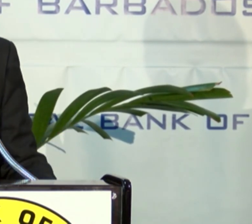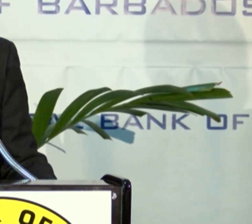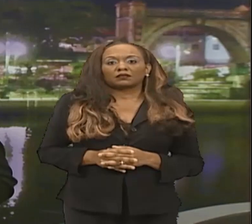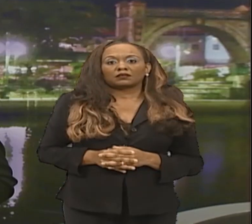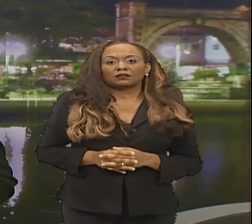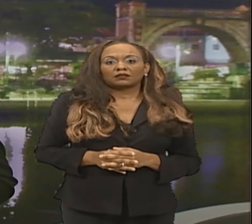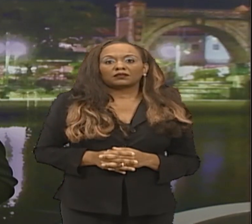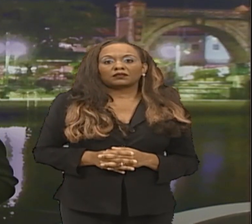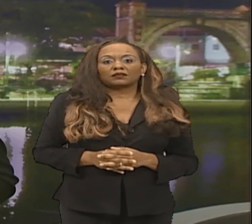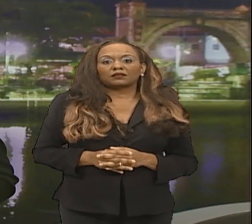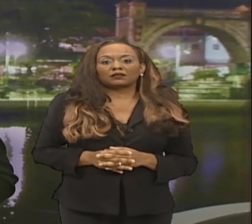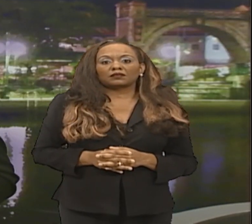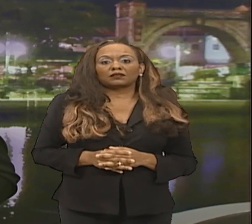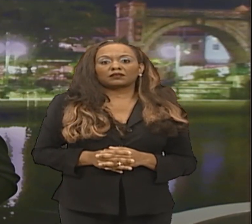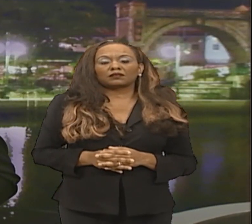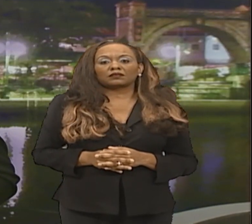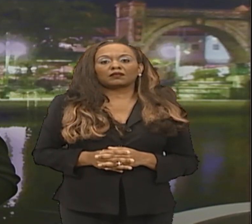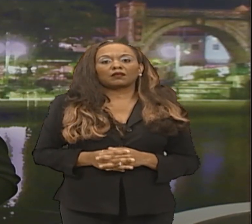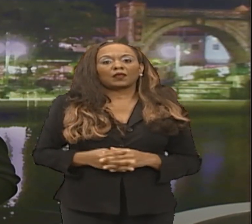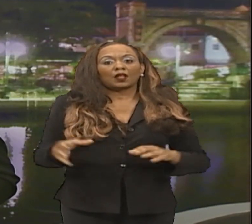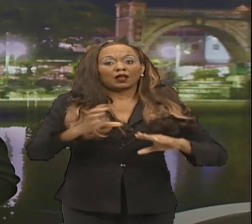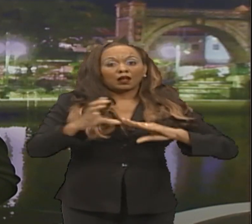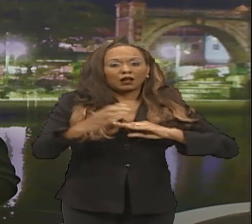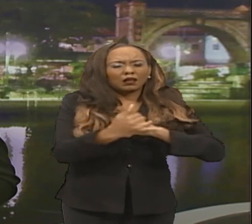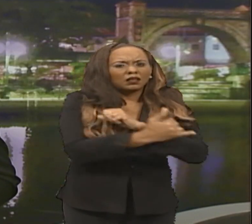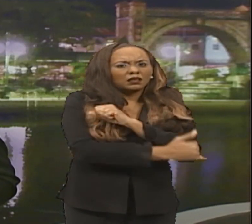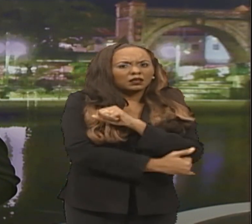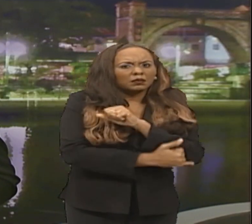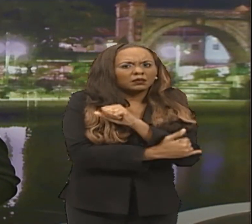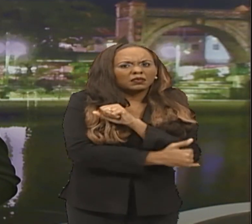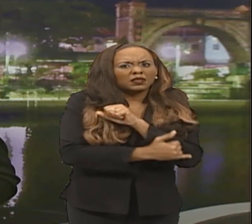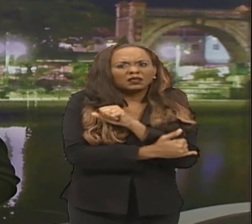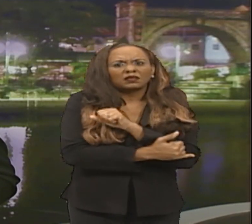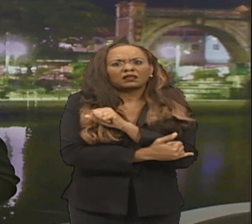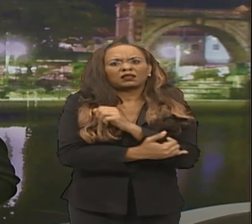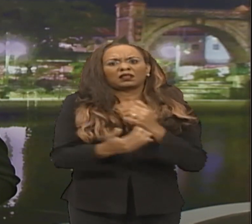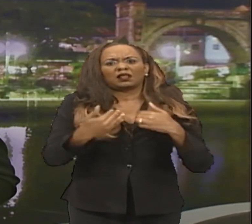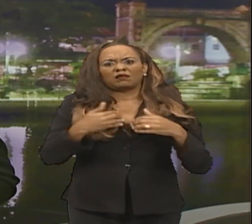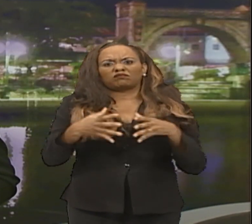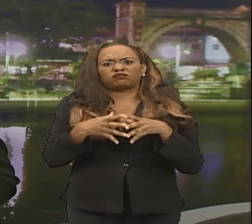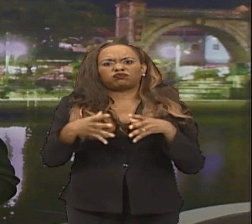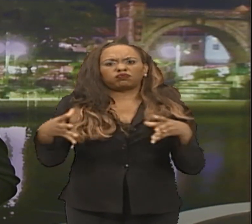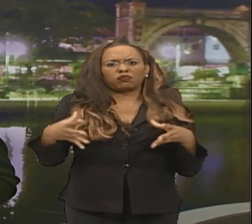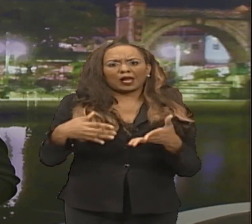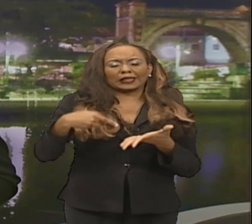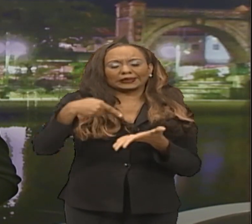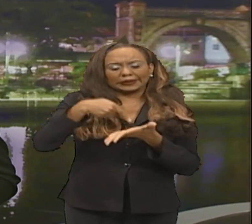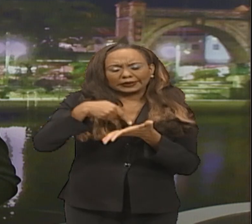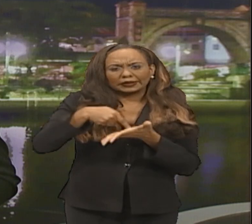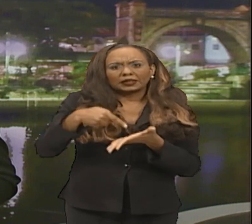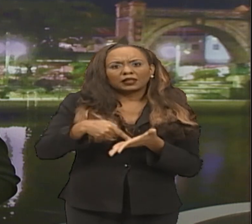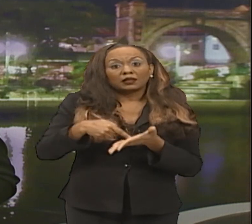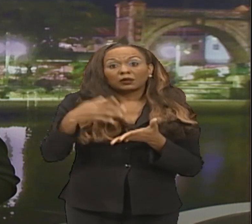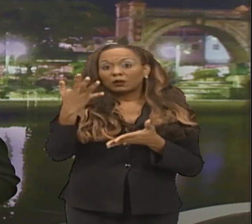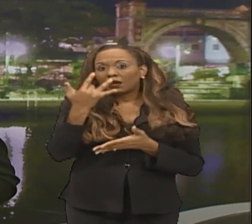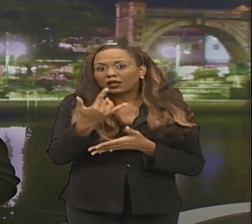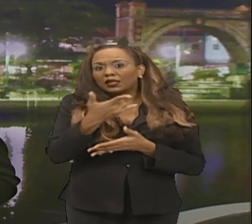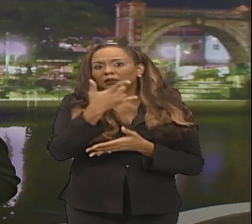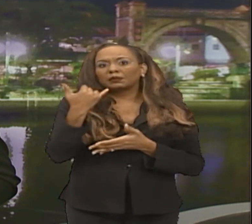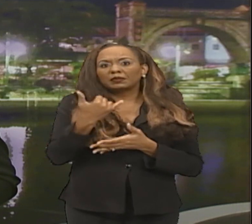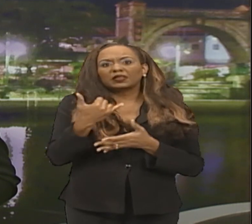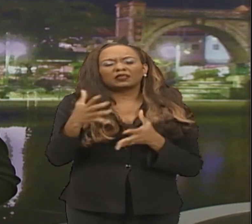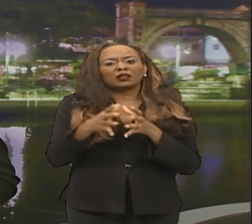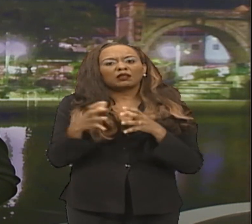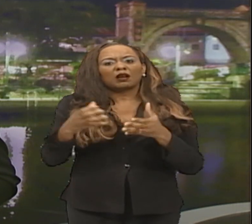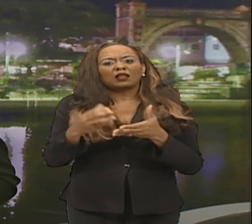free-for-all. The indebtedness of Caribbean countries can be attributed to the high costs and processes of seeking to become compliant